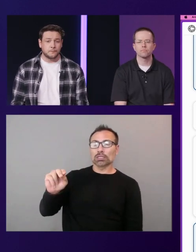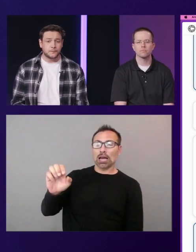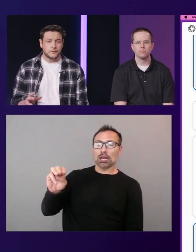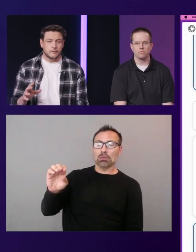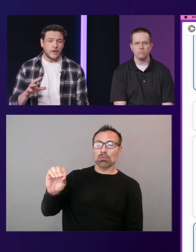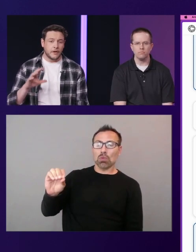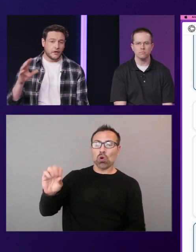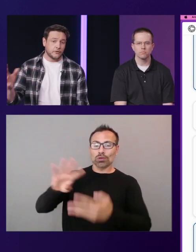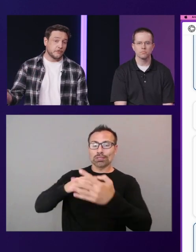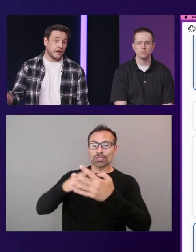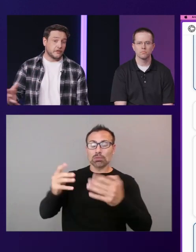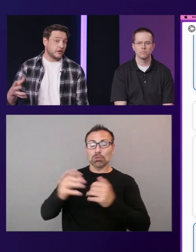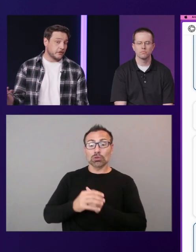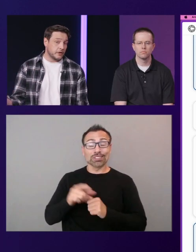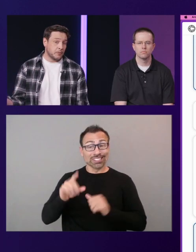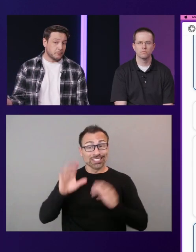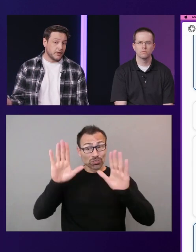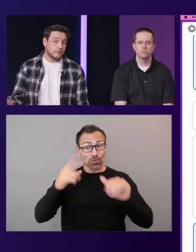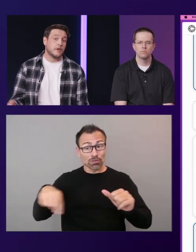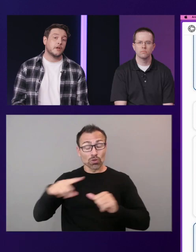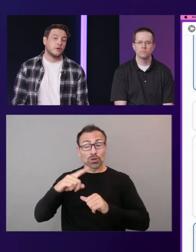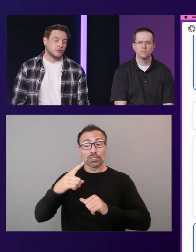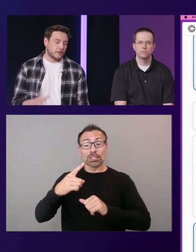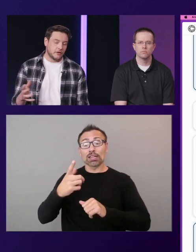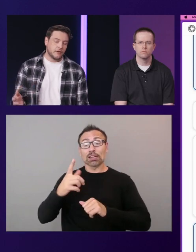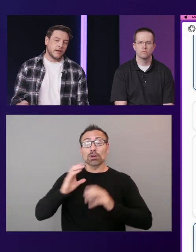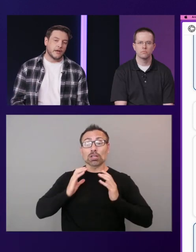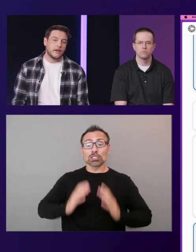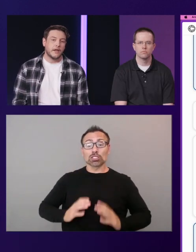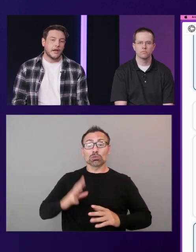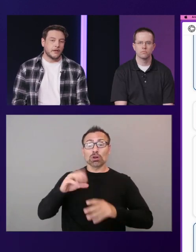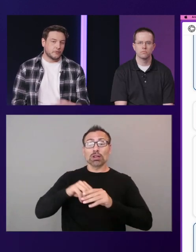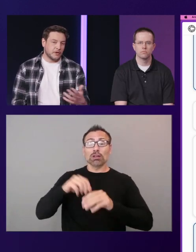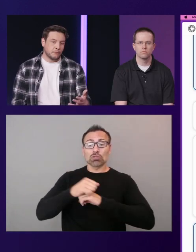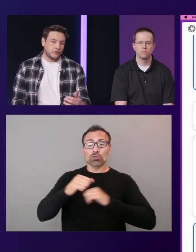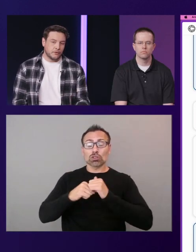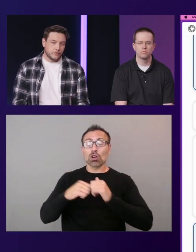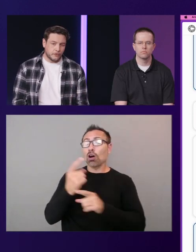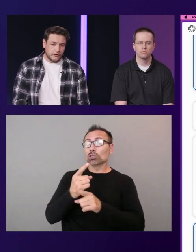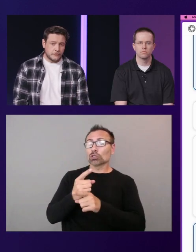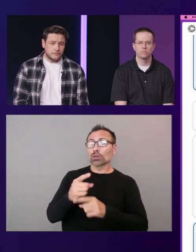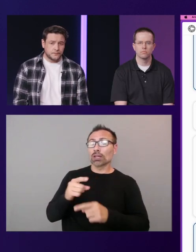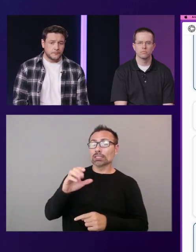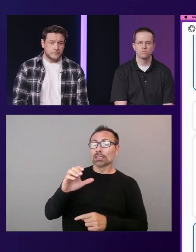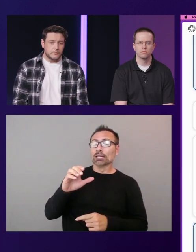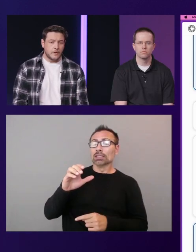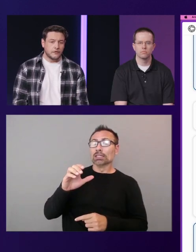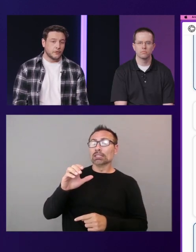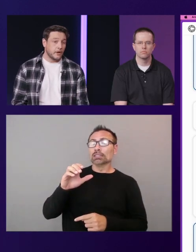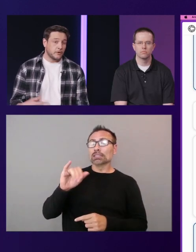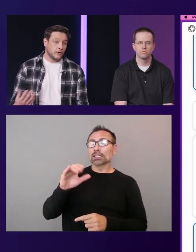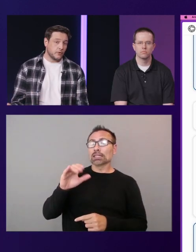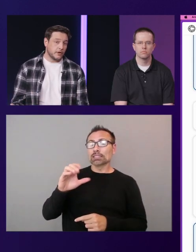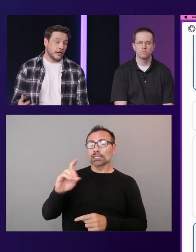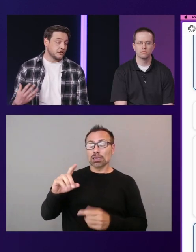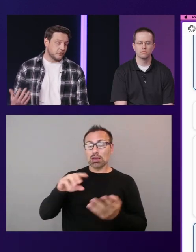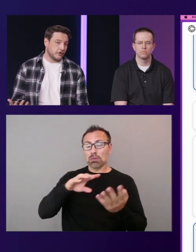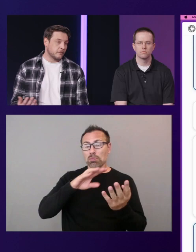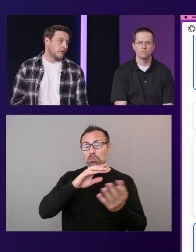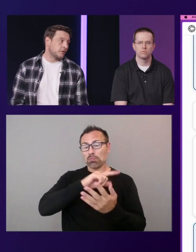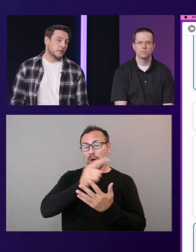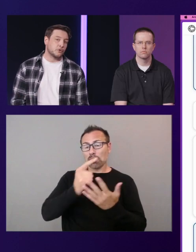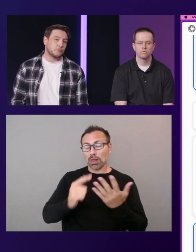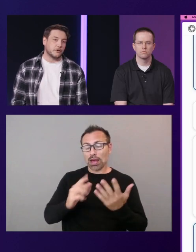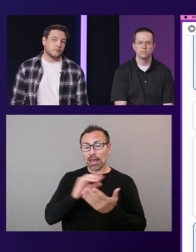infrastructure. It also defines a CI/CD pipeline, which we'll take a look at, and some AWS resources. So with that, we can go in and actually